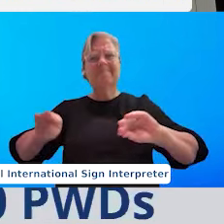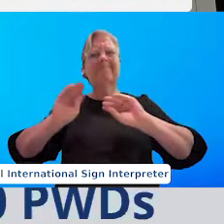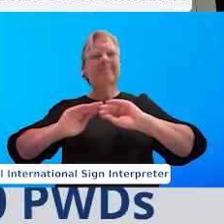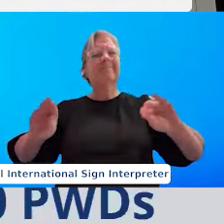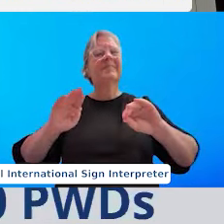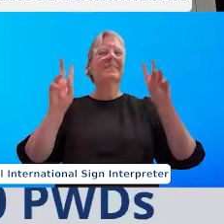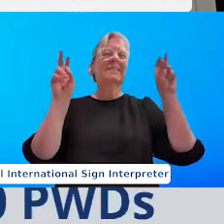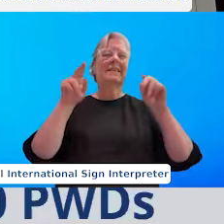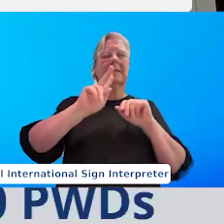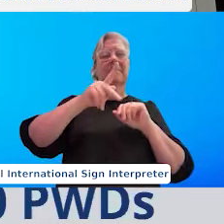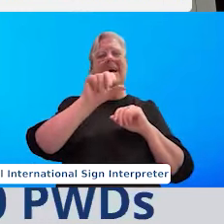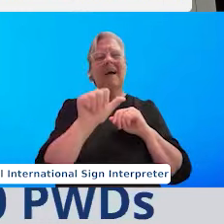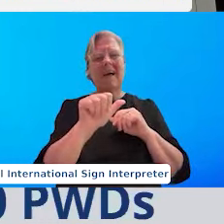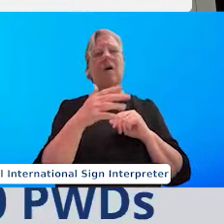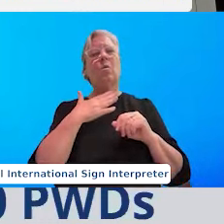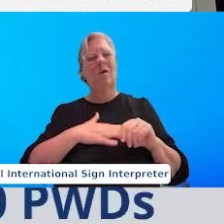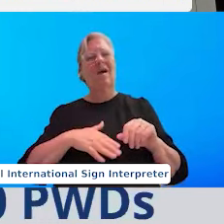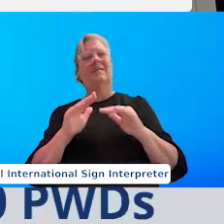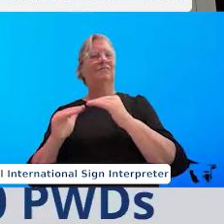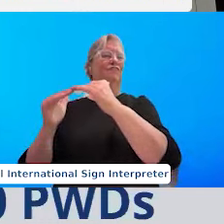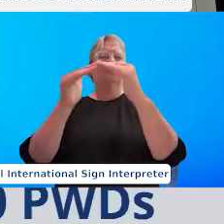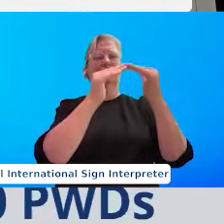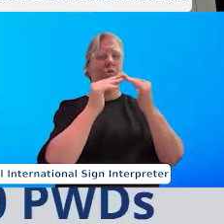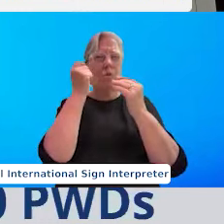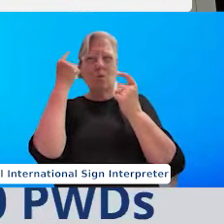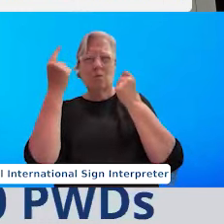universities. Universities are the educational